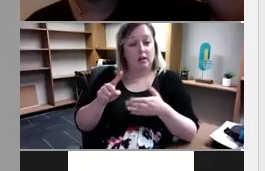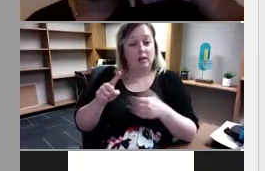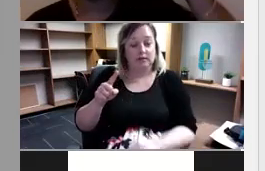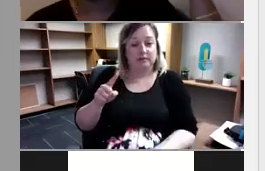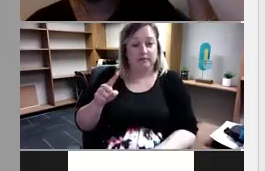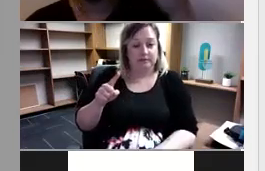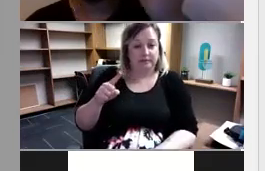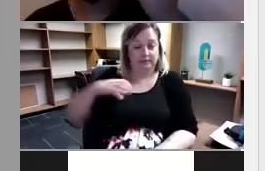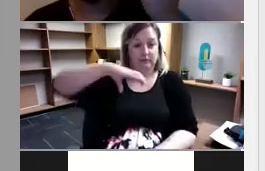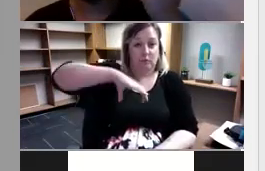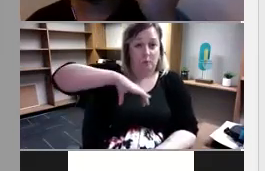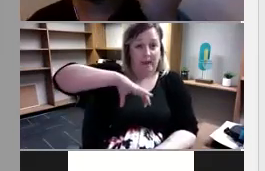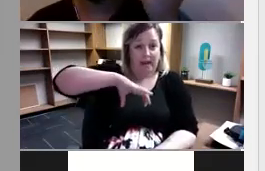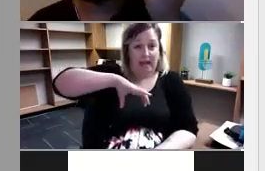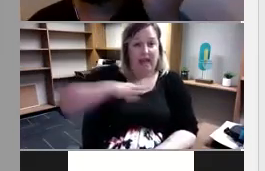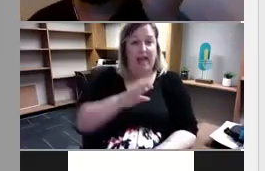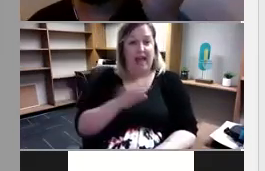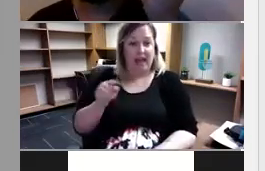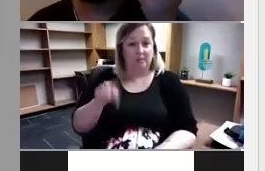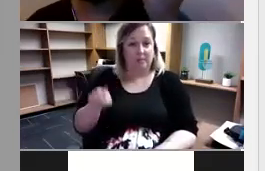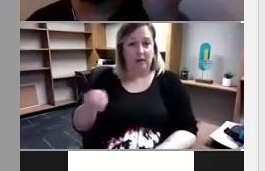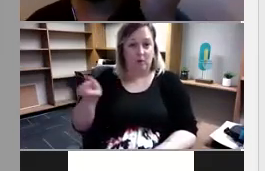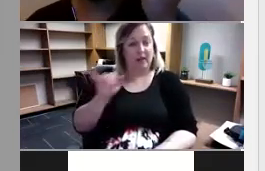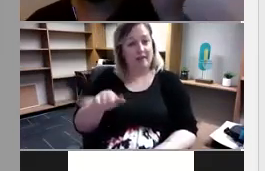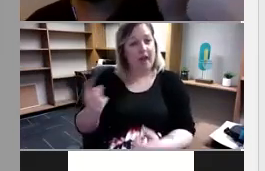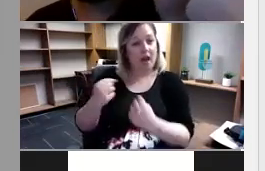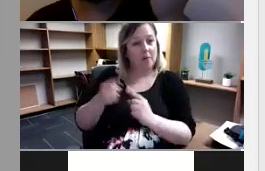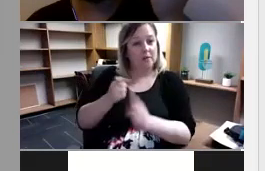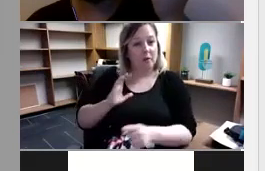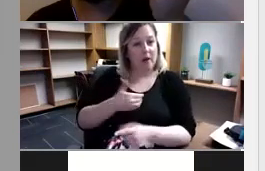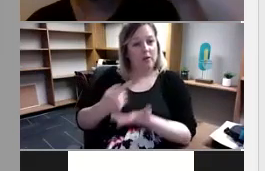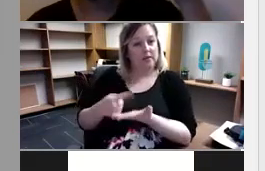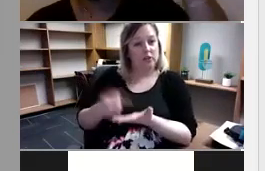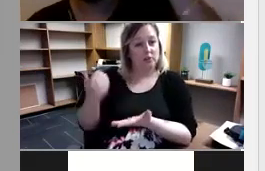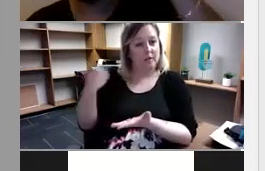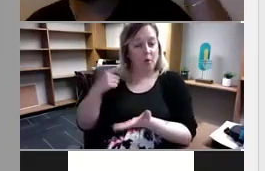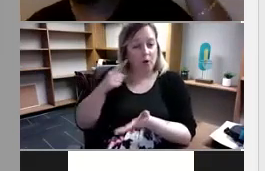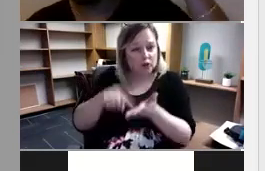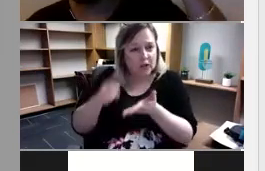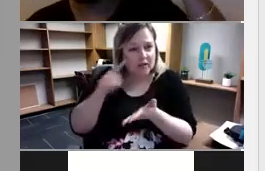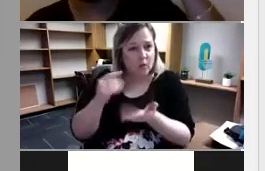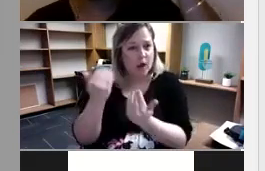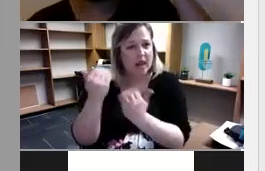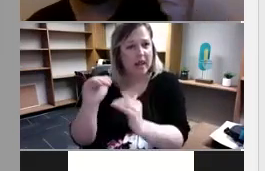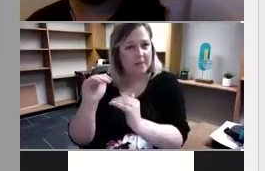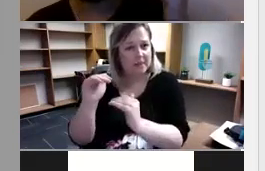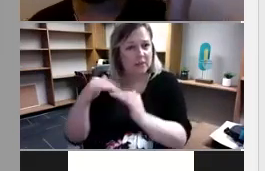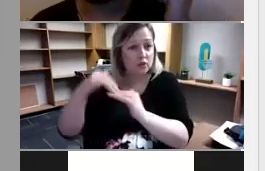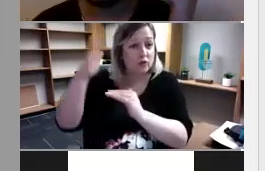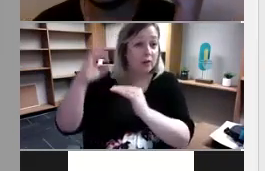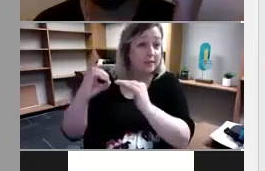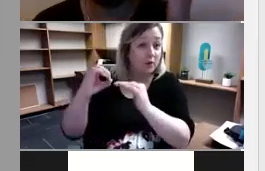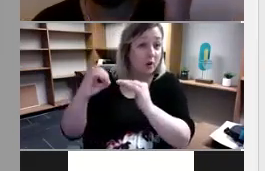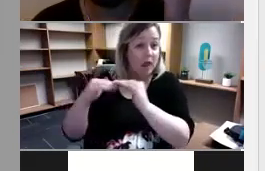essentially comes from our limit discussion that we had earlier, where we were checking for the limits that is greater than 0 and less than 0. So that